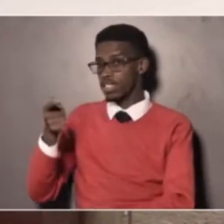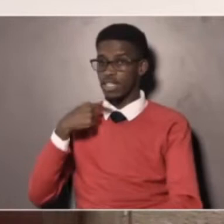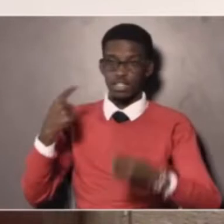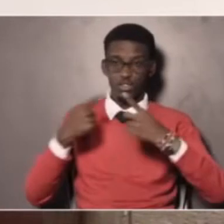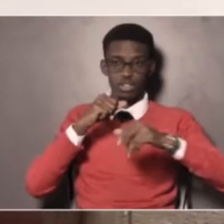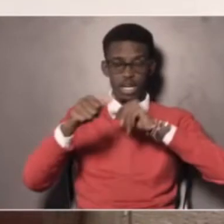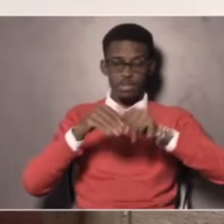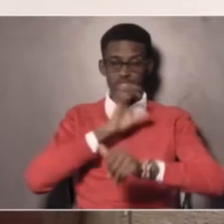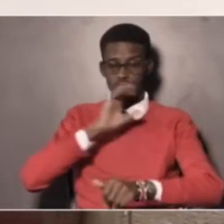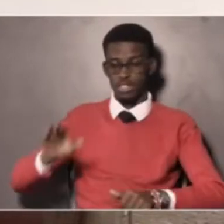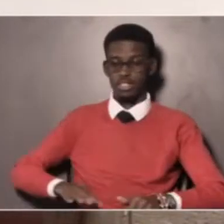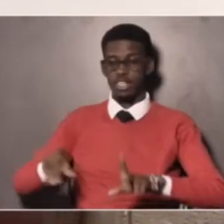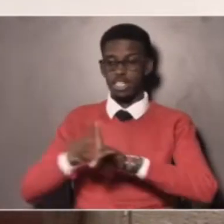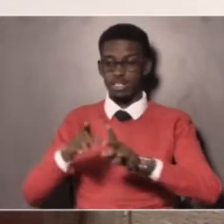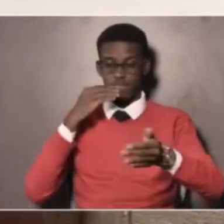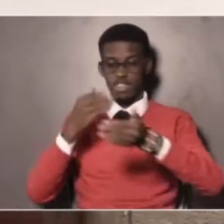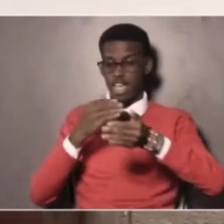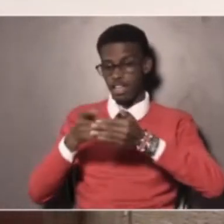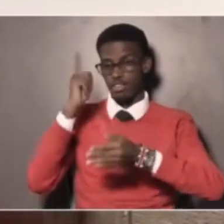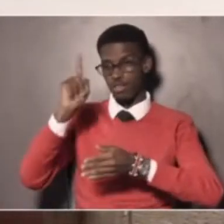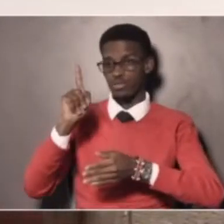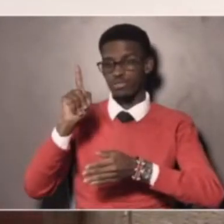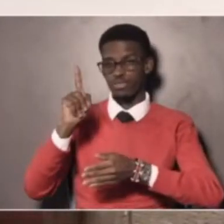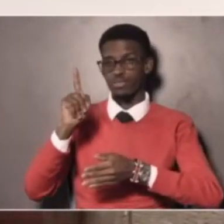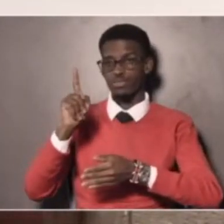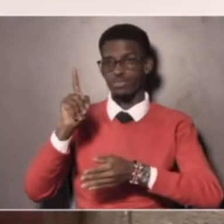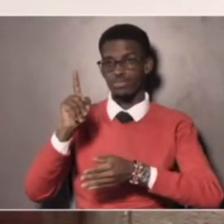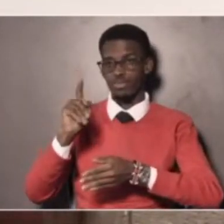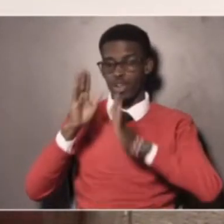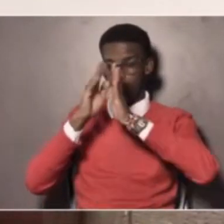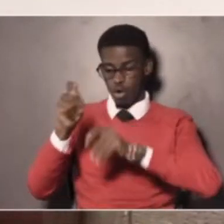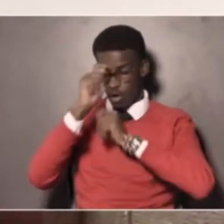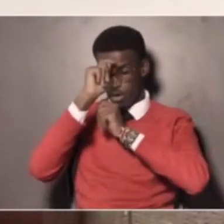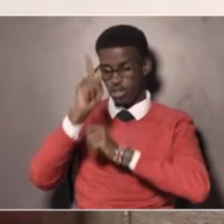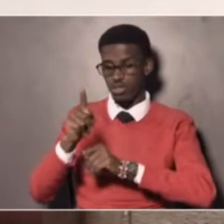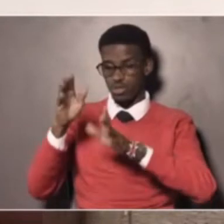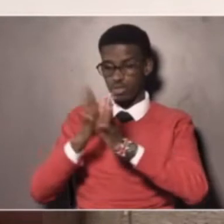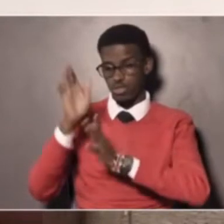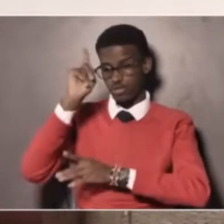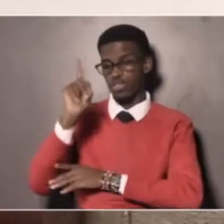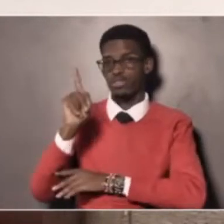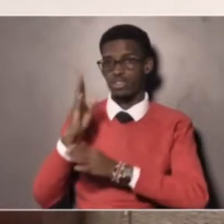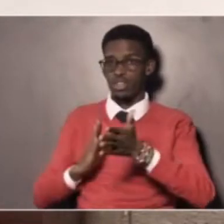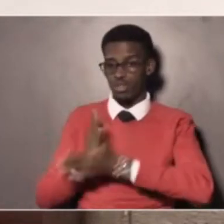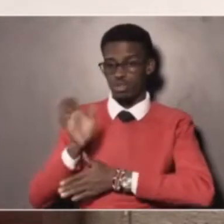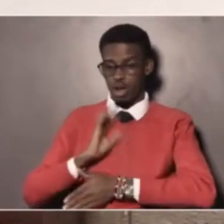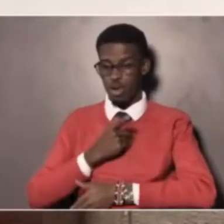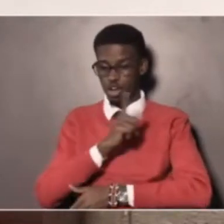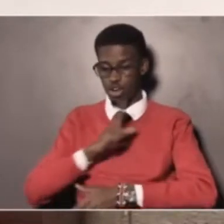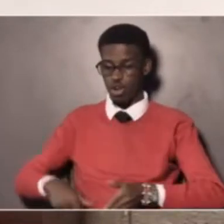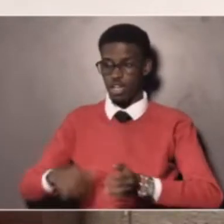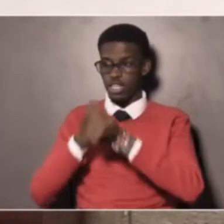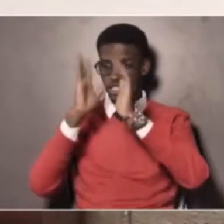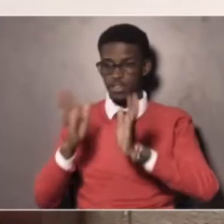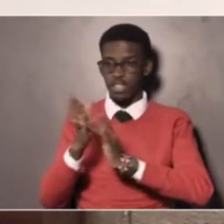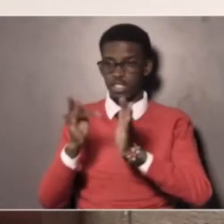Father, and we thank you for enabling him to do that, Father. We honor you, we glorify you, through our Lord and Savior Jesus